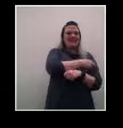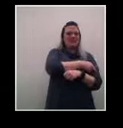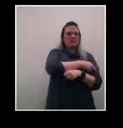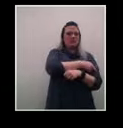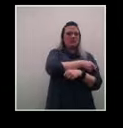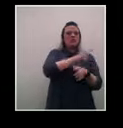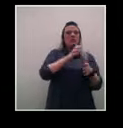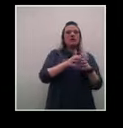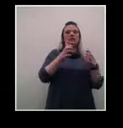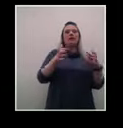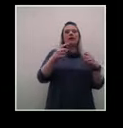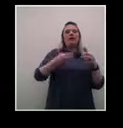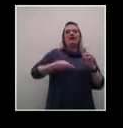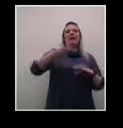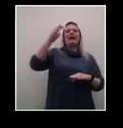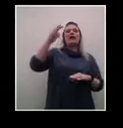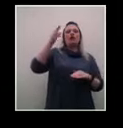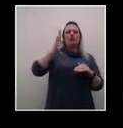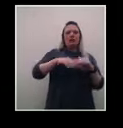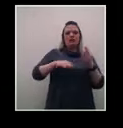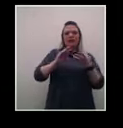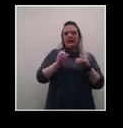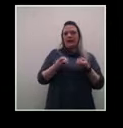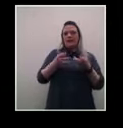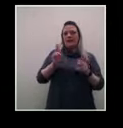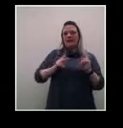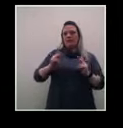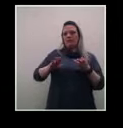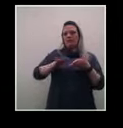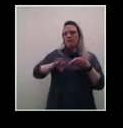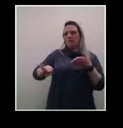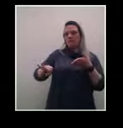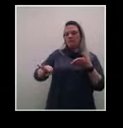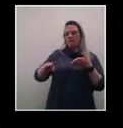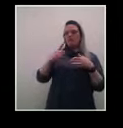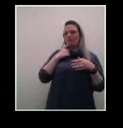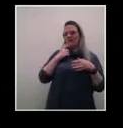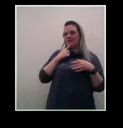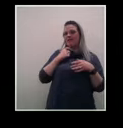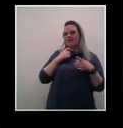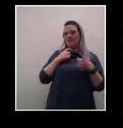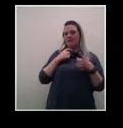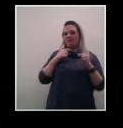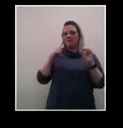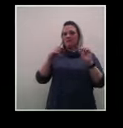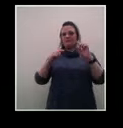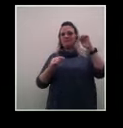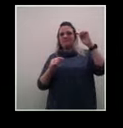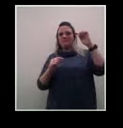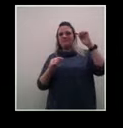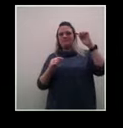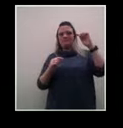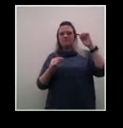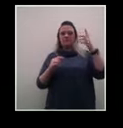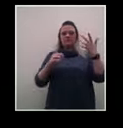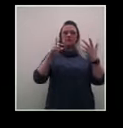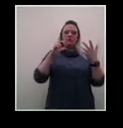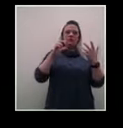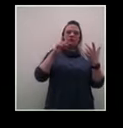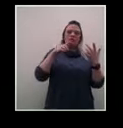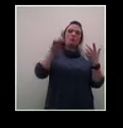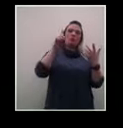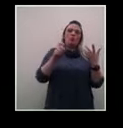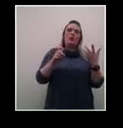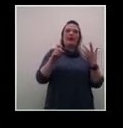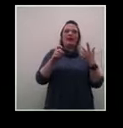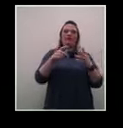much higher than the number of discharges in red. So again, we have to keep with our social distancing, we have to